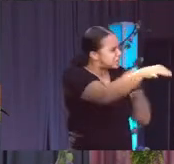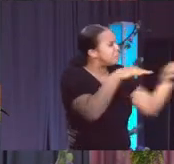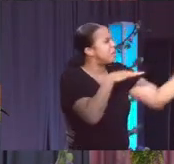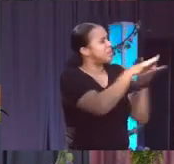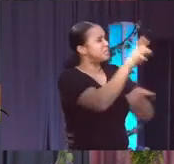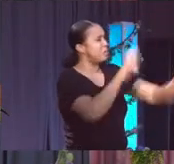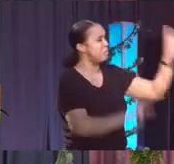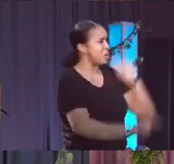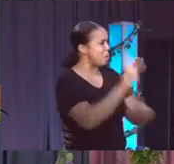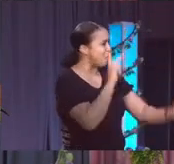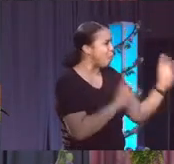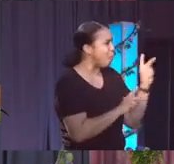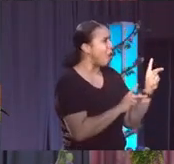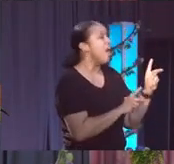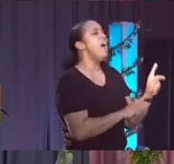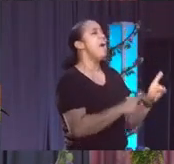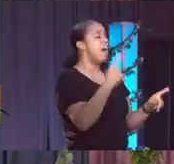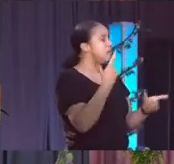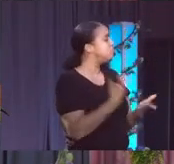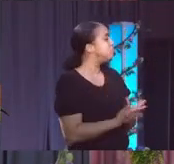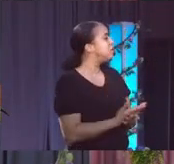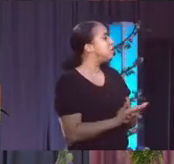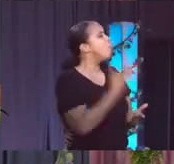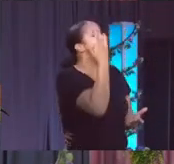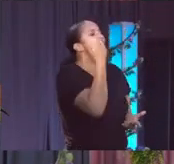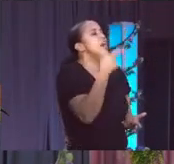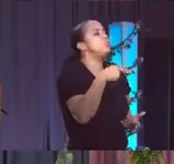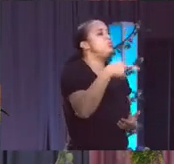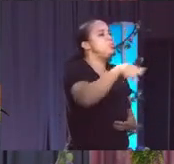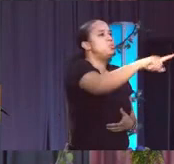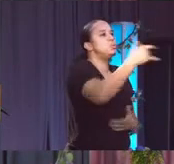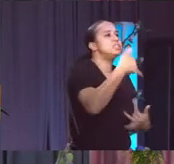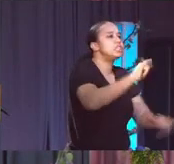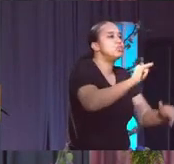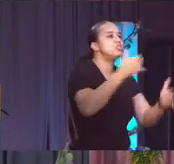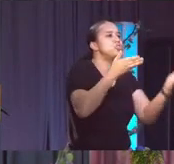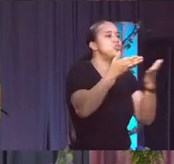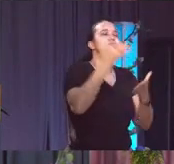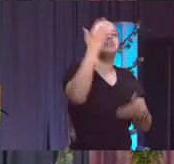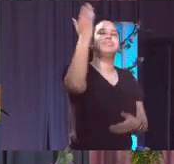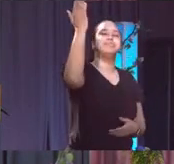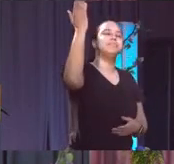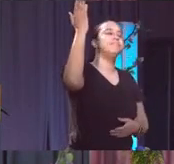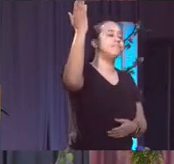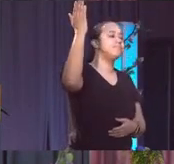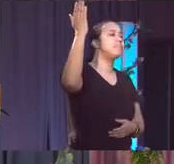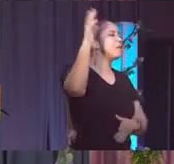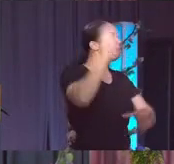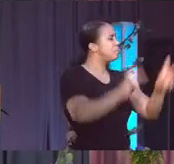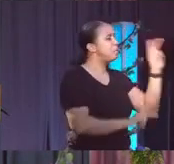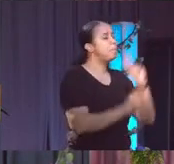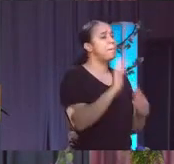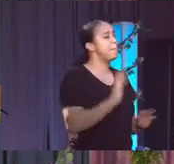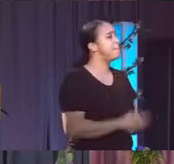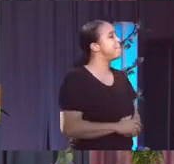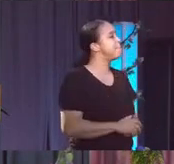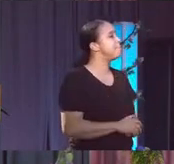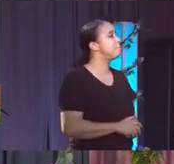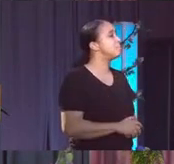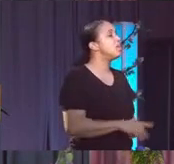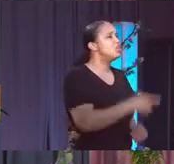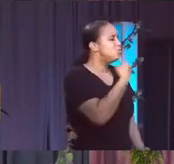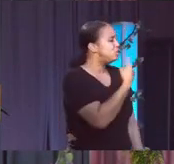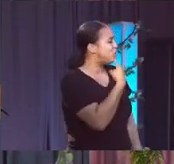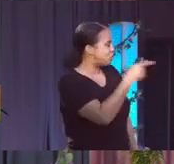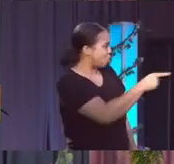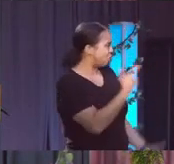people in a rational fashion why it is you still serve him. People, listen, you said you